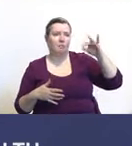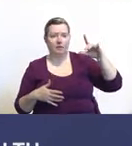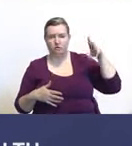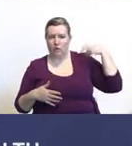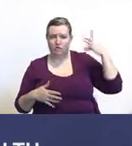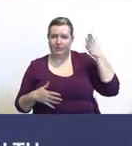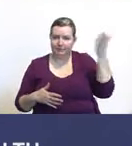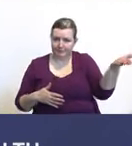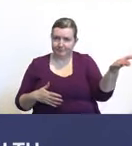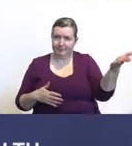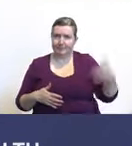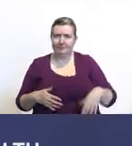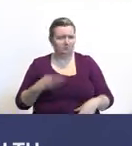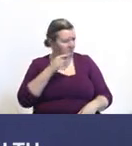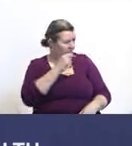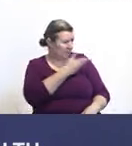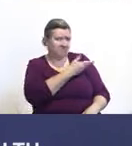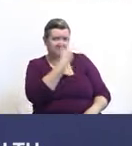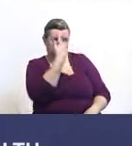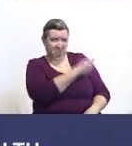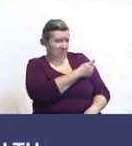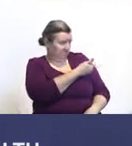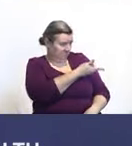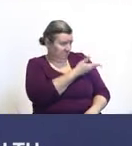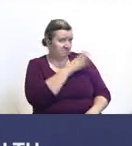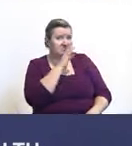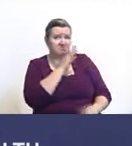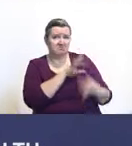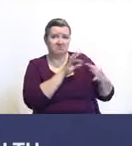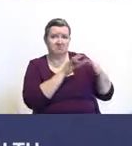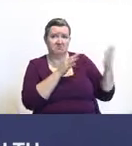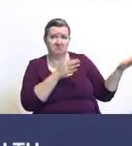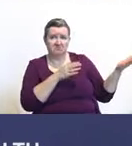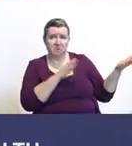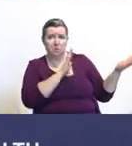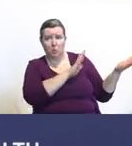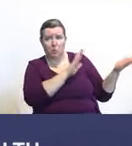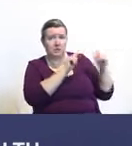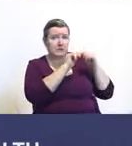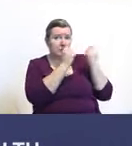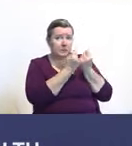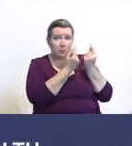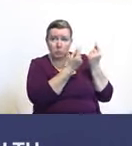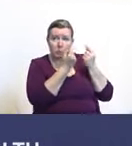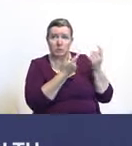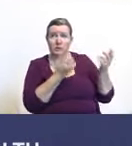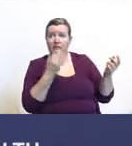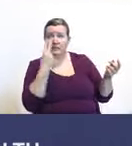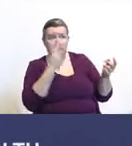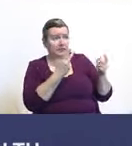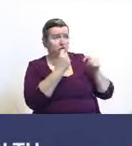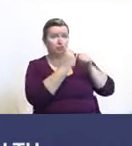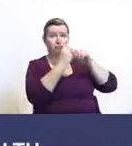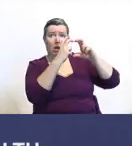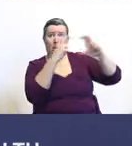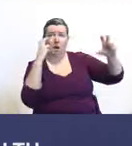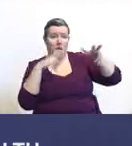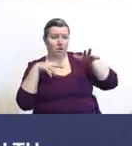Pat, I think I'm going to leave it to you. What do you and your colleagues do if we see a convoy we saw a little of